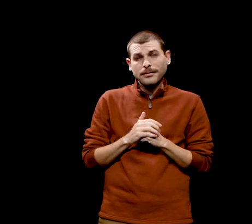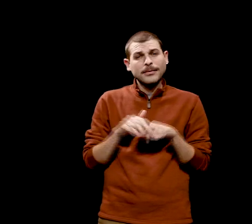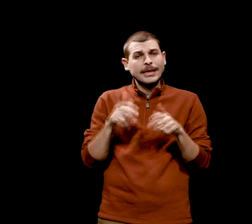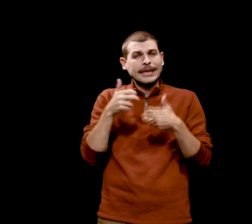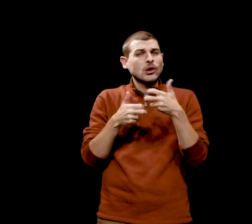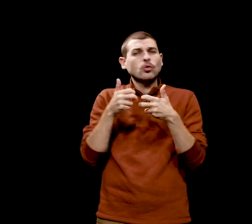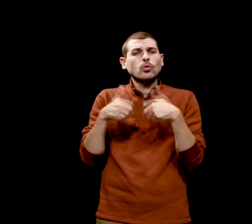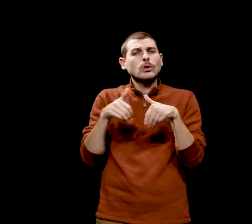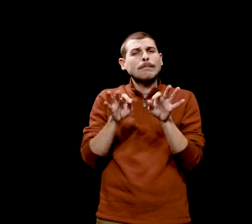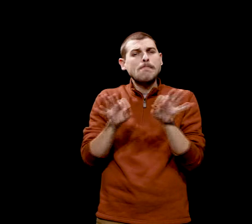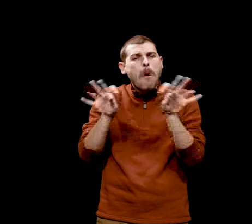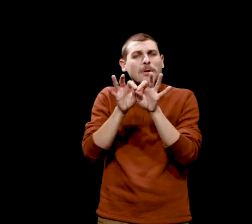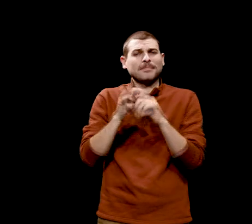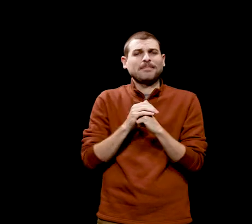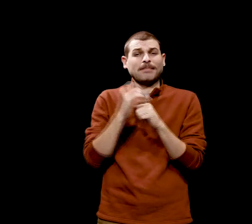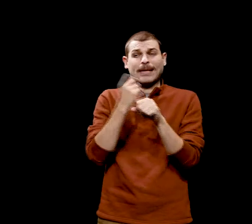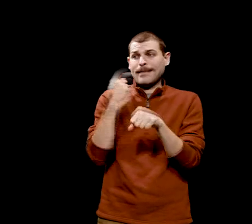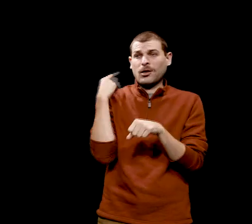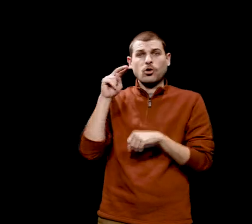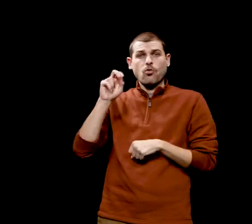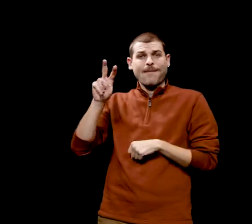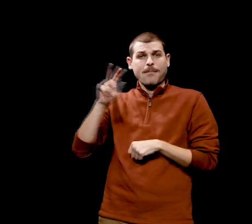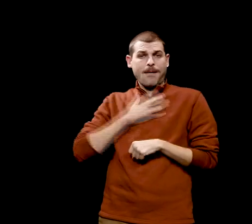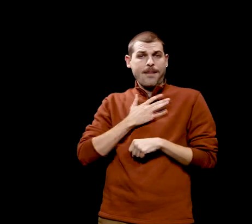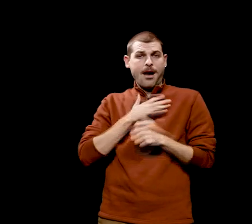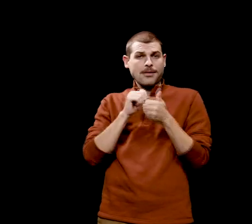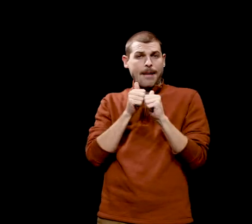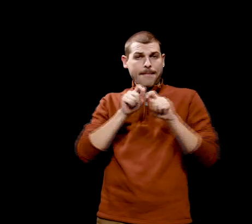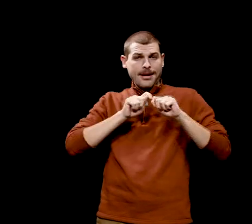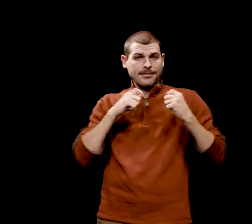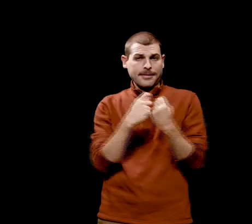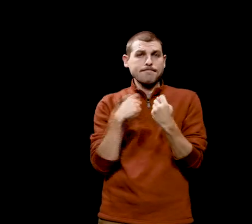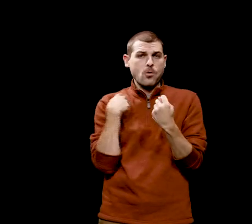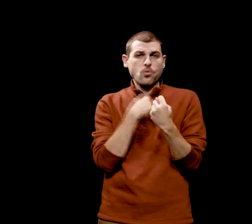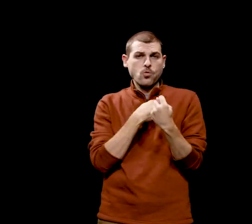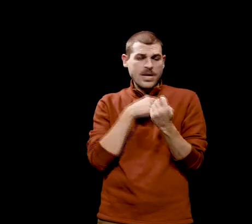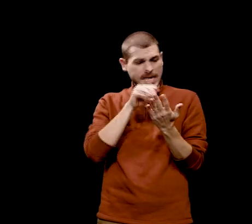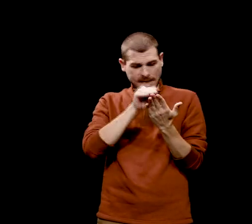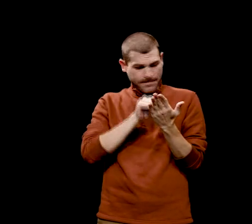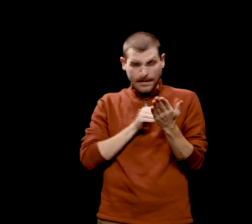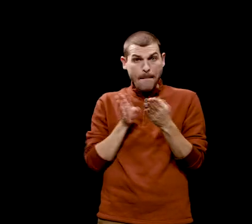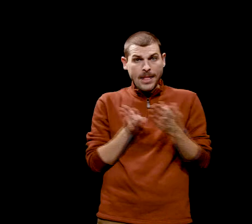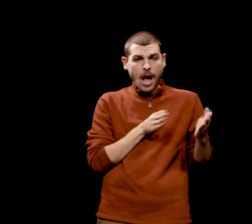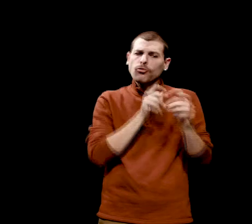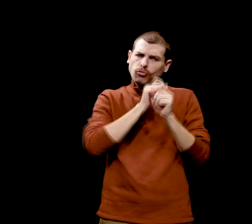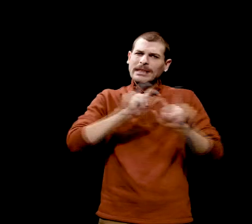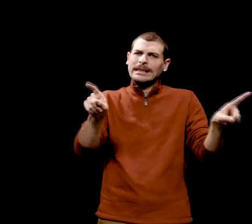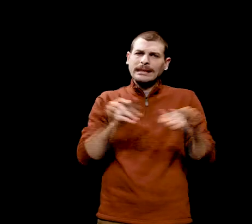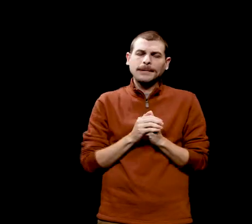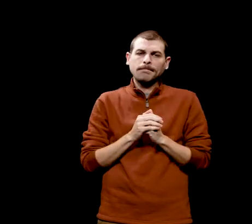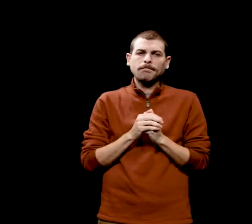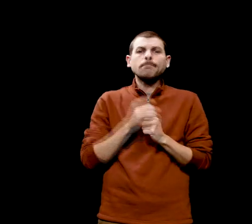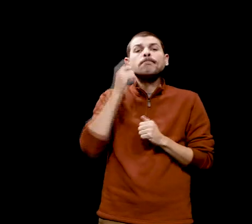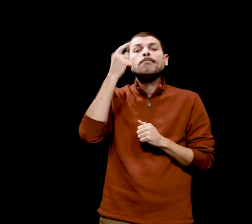My campaign last November released a plan that at the time was quite groundbreaking because there weren't tens of thousands of people